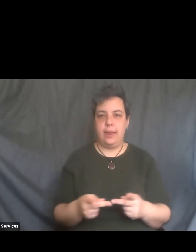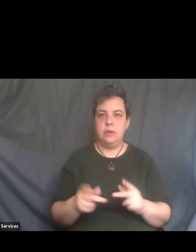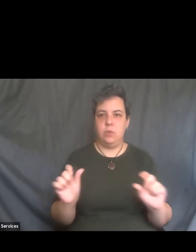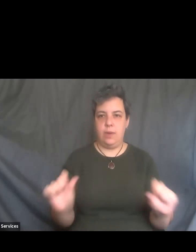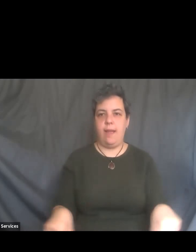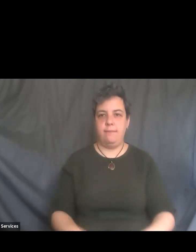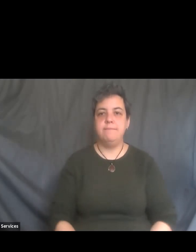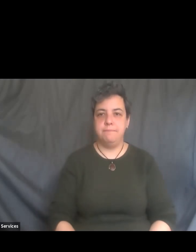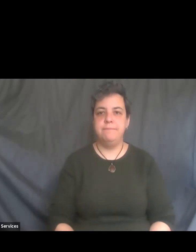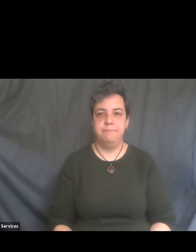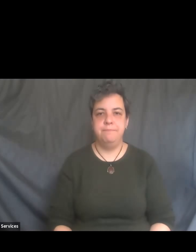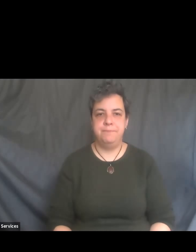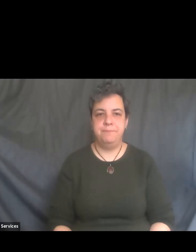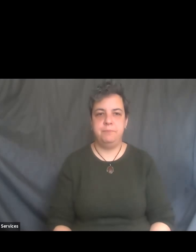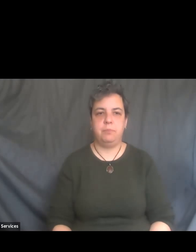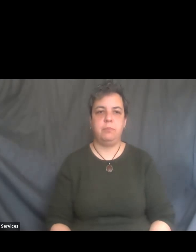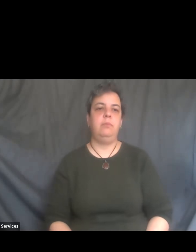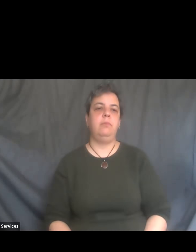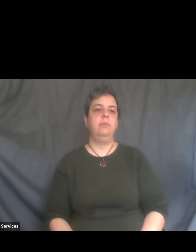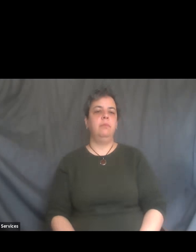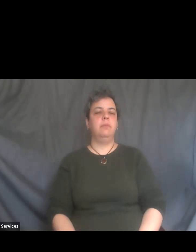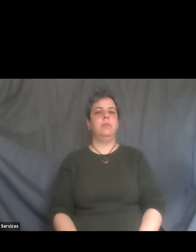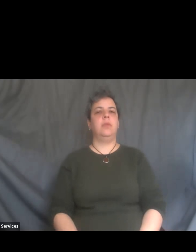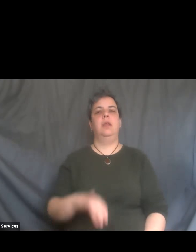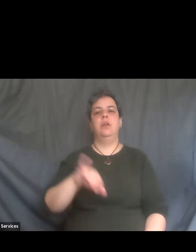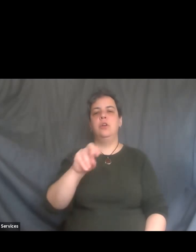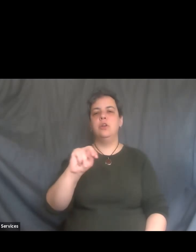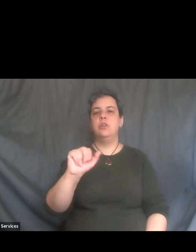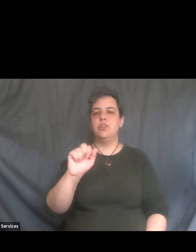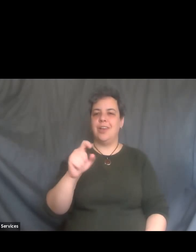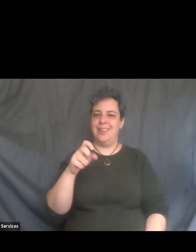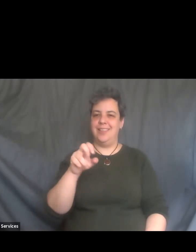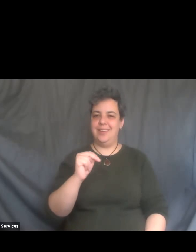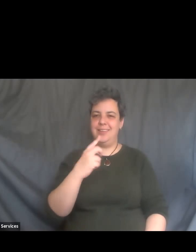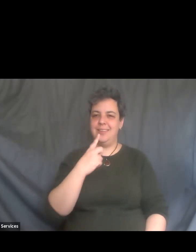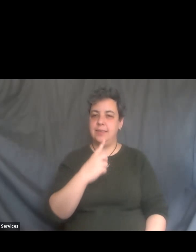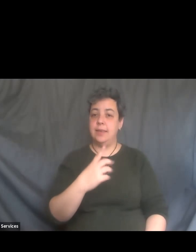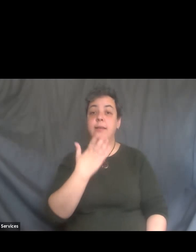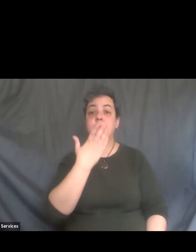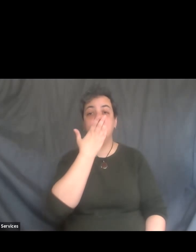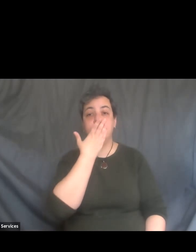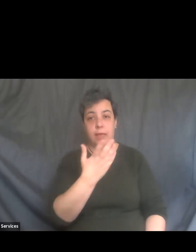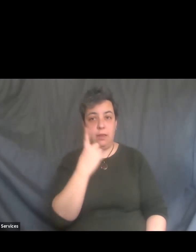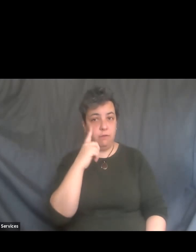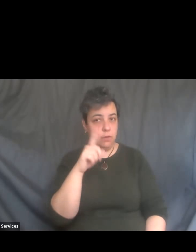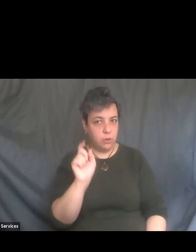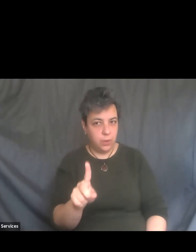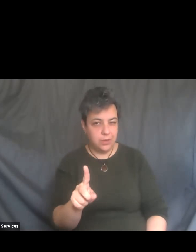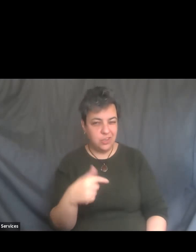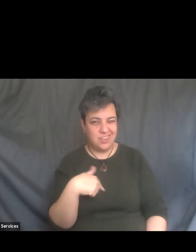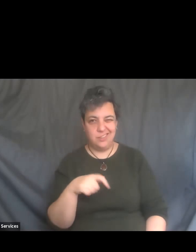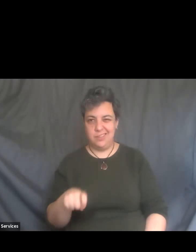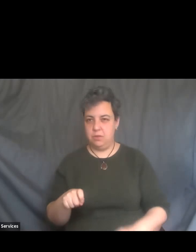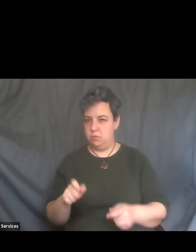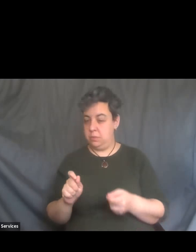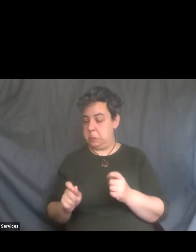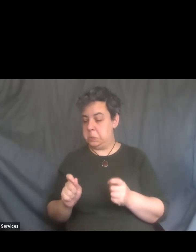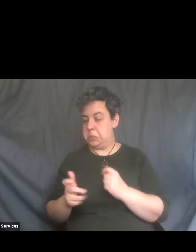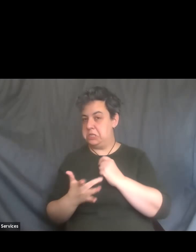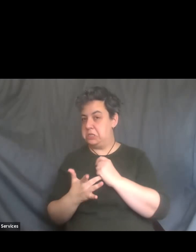Thank you very much, Susan, for your question. I'm just going to make a few adjustments here.